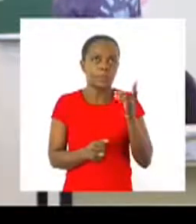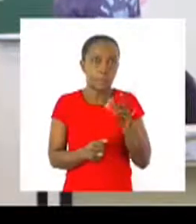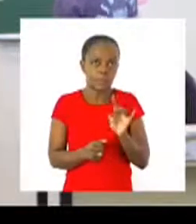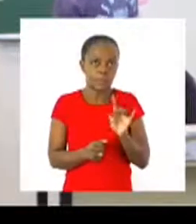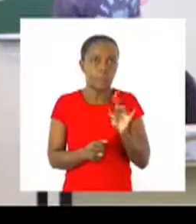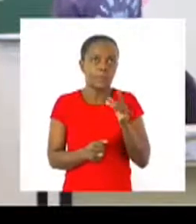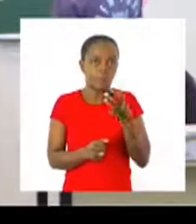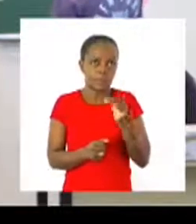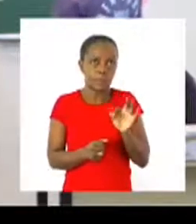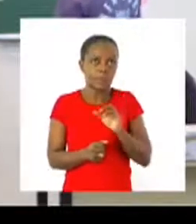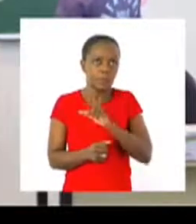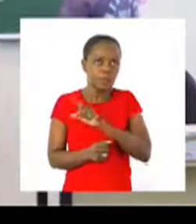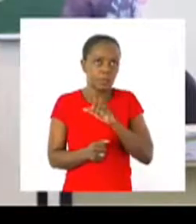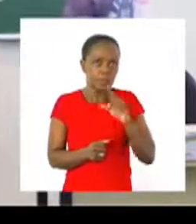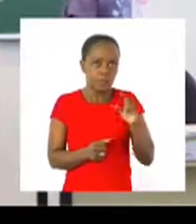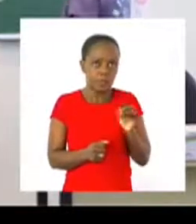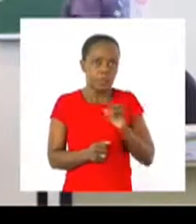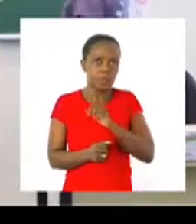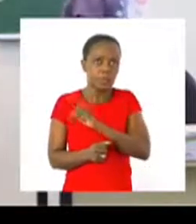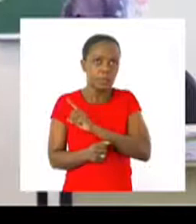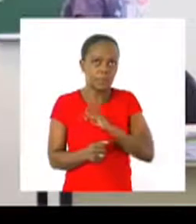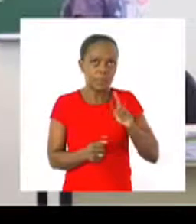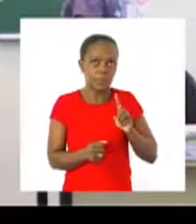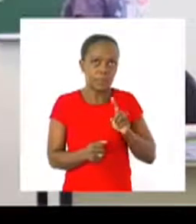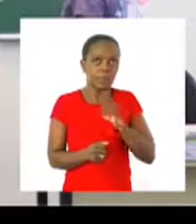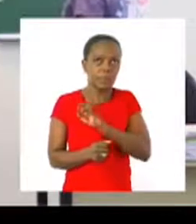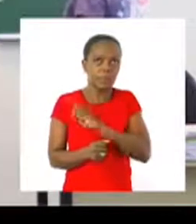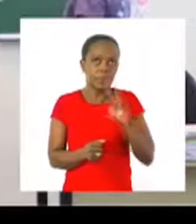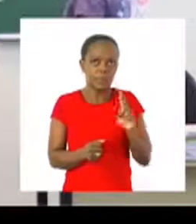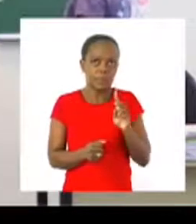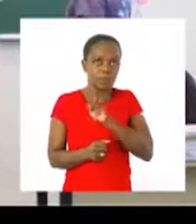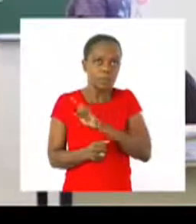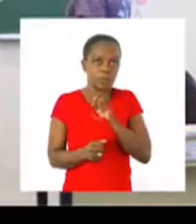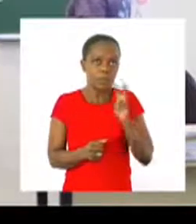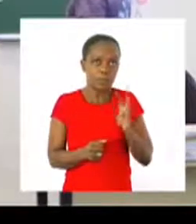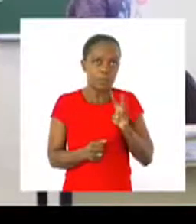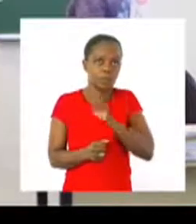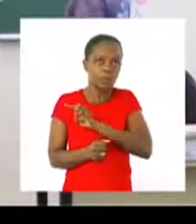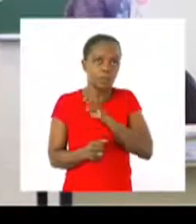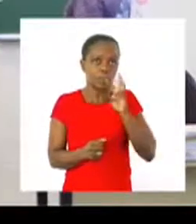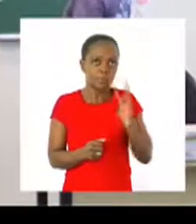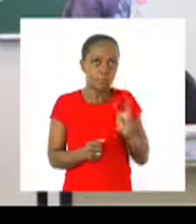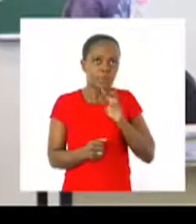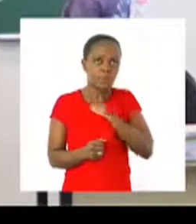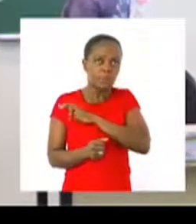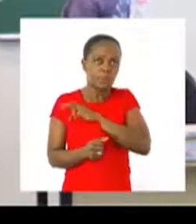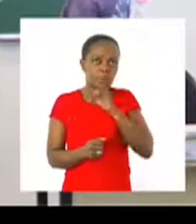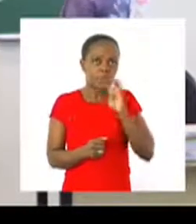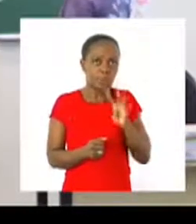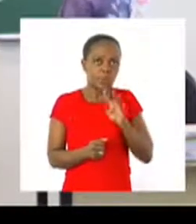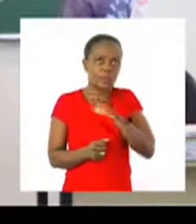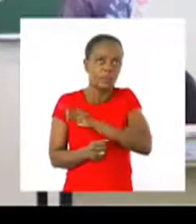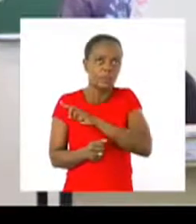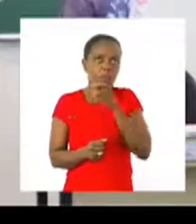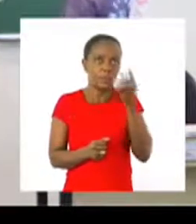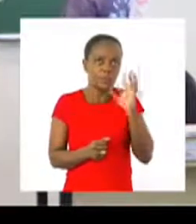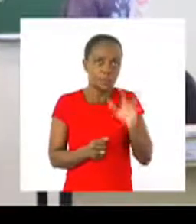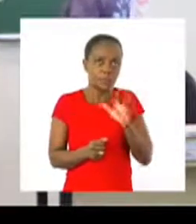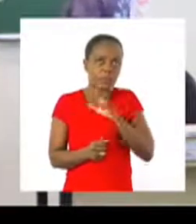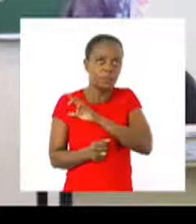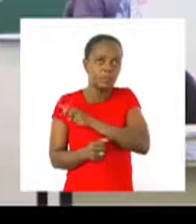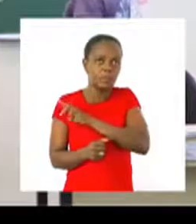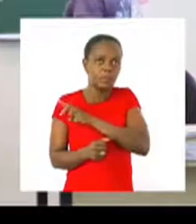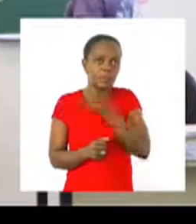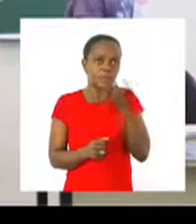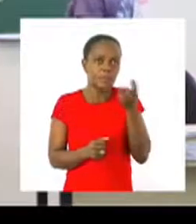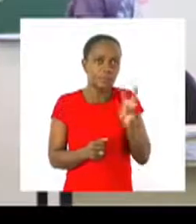7, 8, 9, 10, 11, 12, 13, 14, 15, 16,